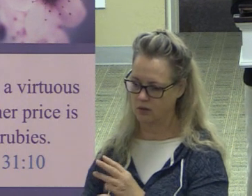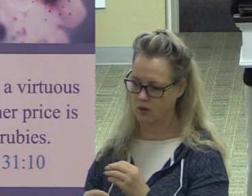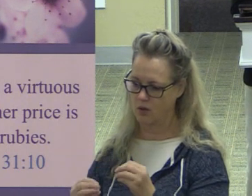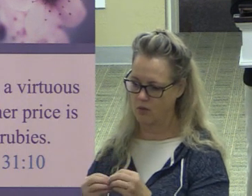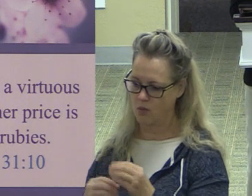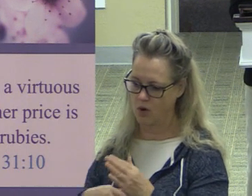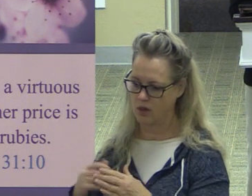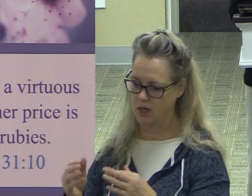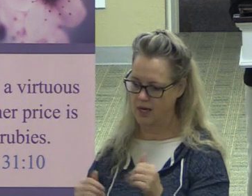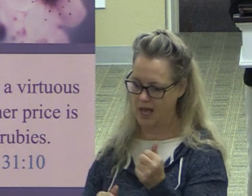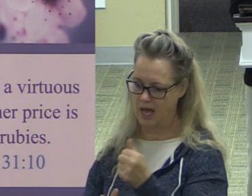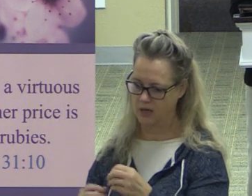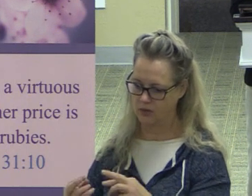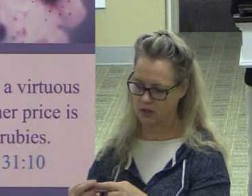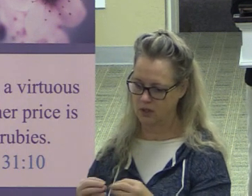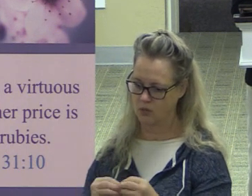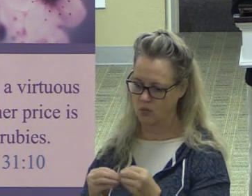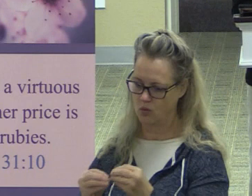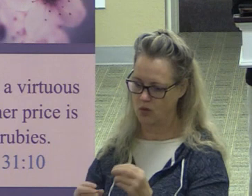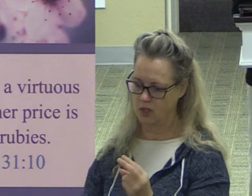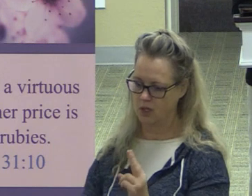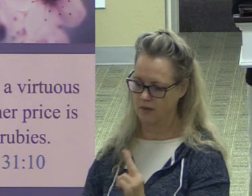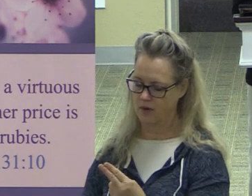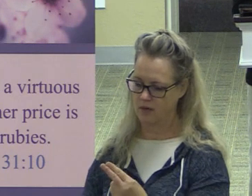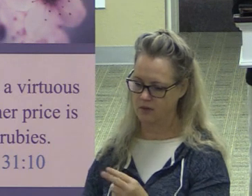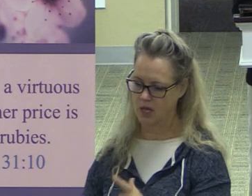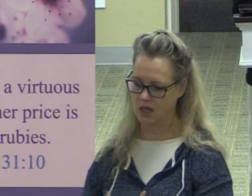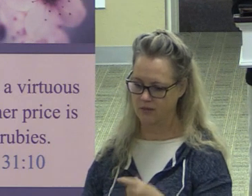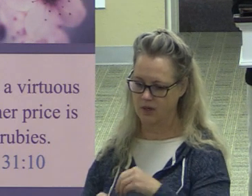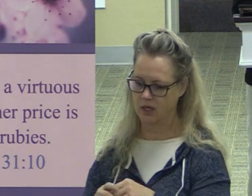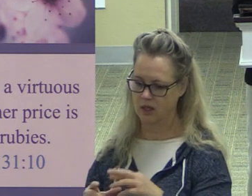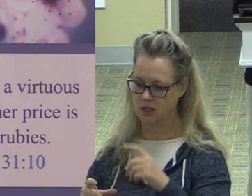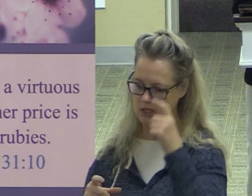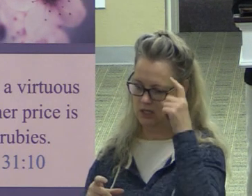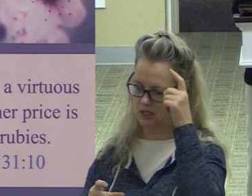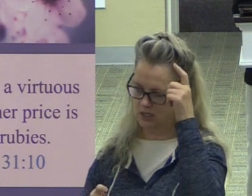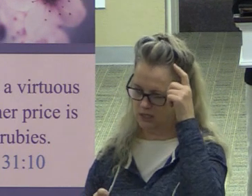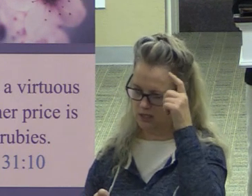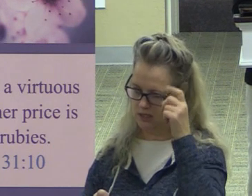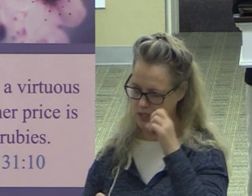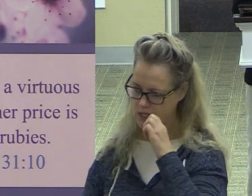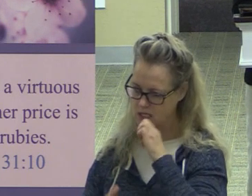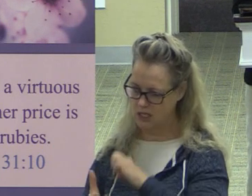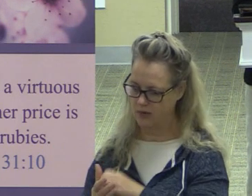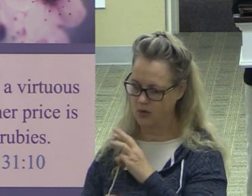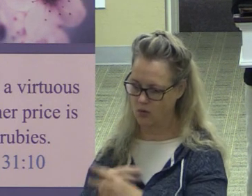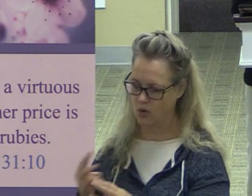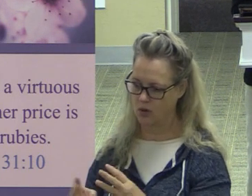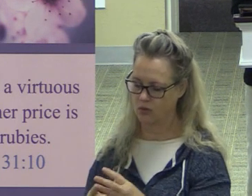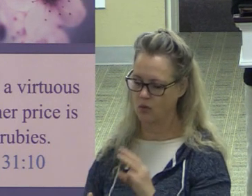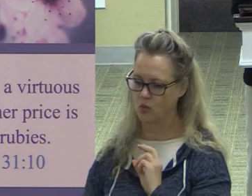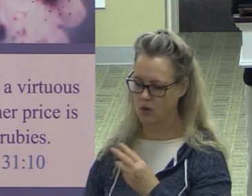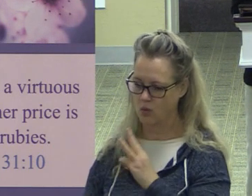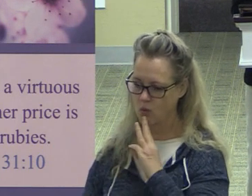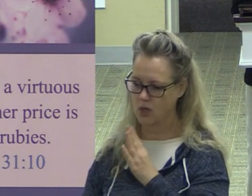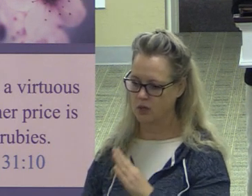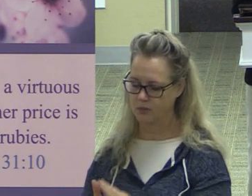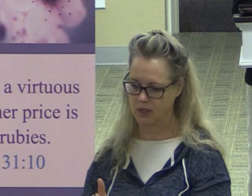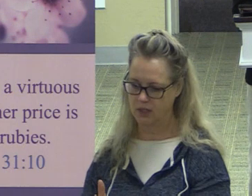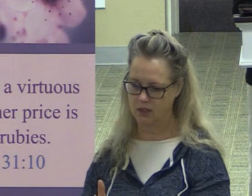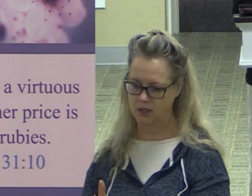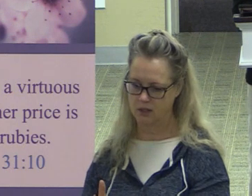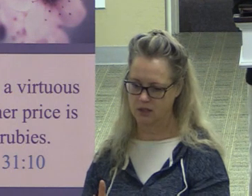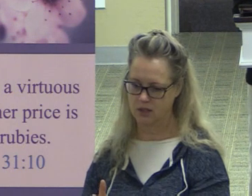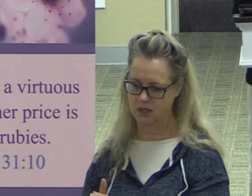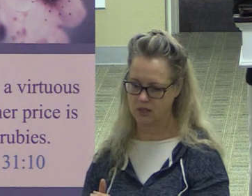give us. Living in this sinful world, we will be discouraged, broken, defeated. Do not forget what the Lord